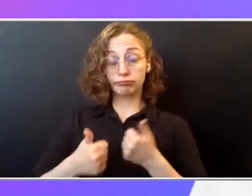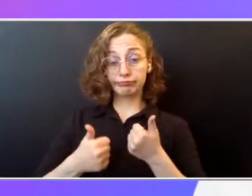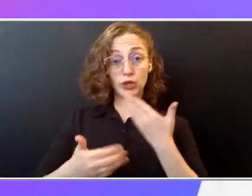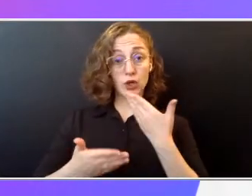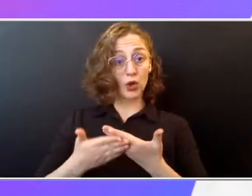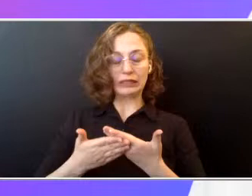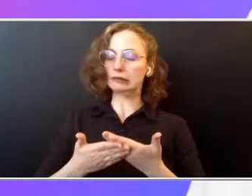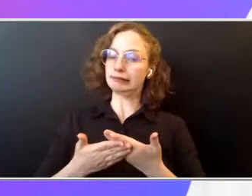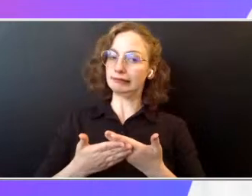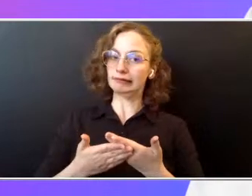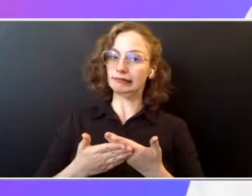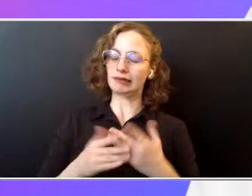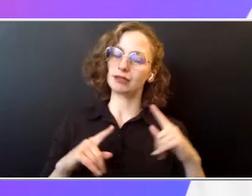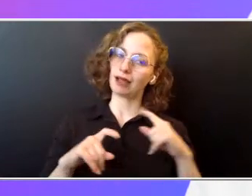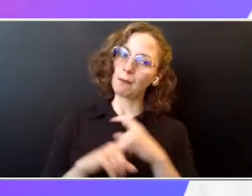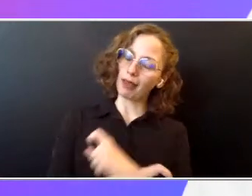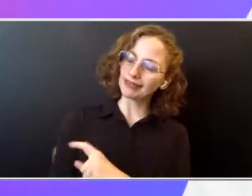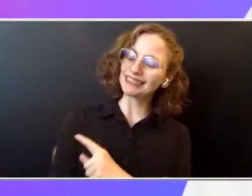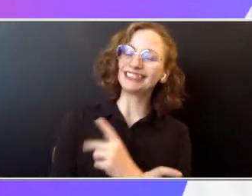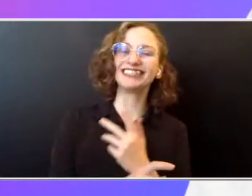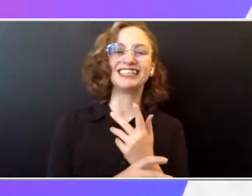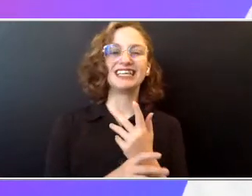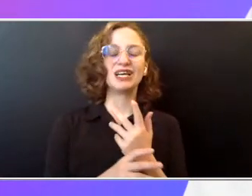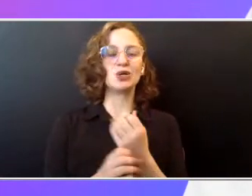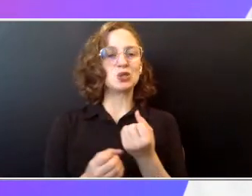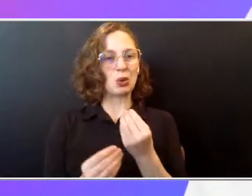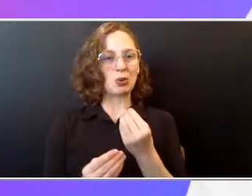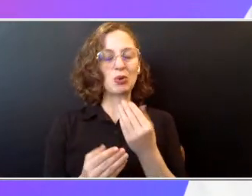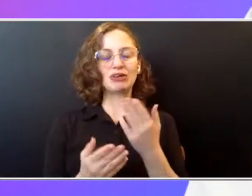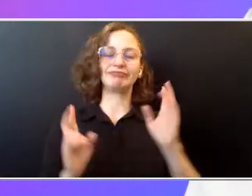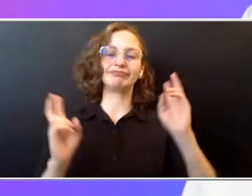about it, but there's a limit on good cholesterol. Yeah. Actually, high